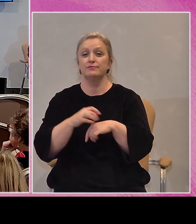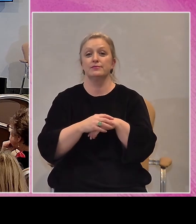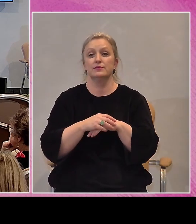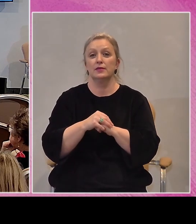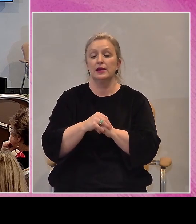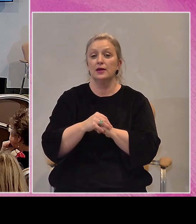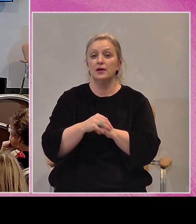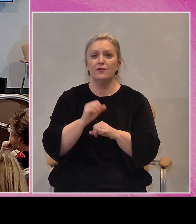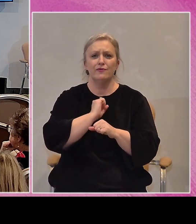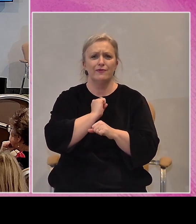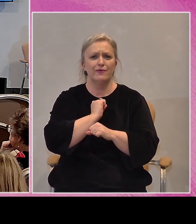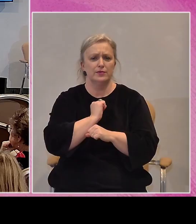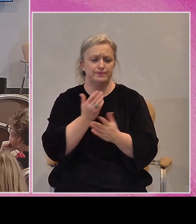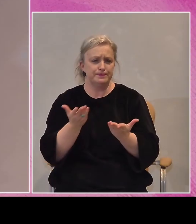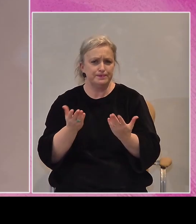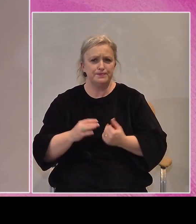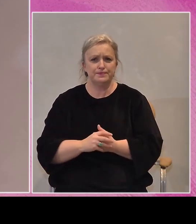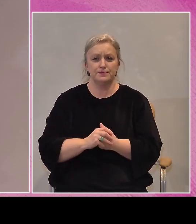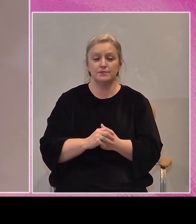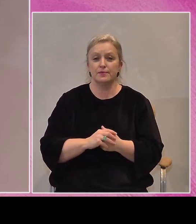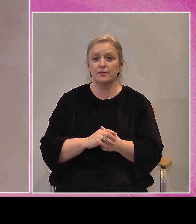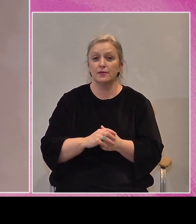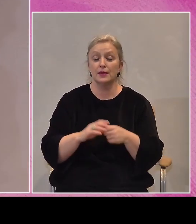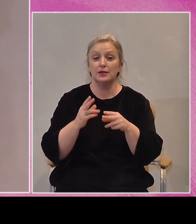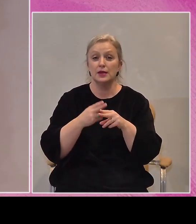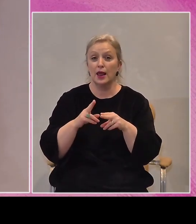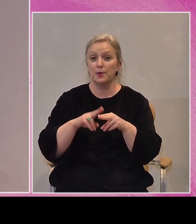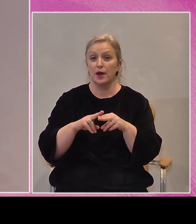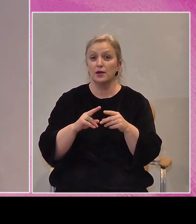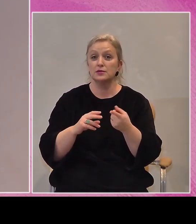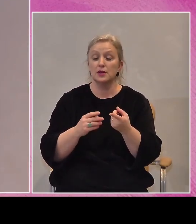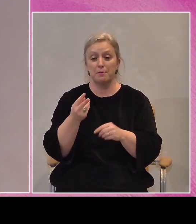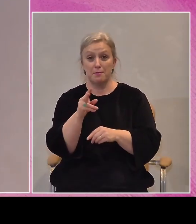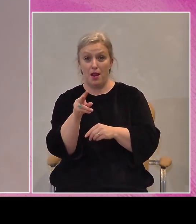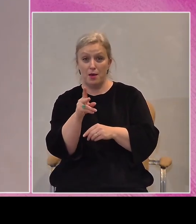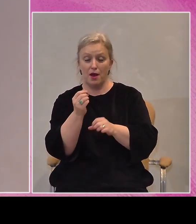and the Register of Rare Diseases. Why do we need them?